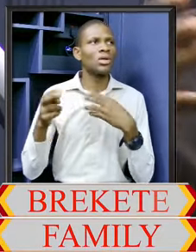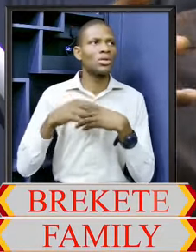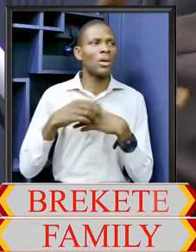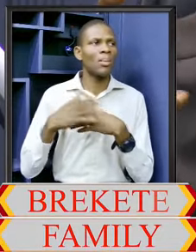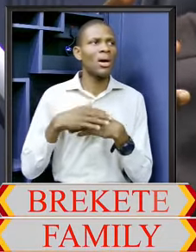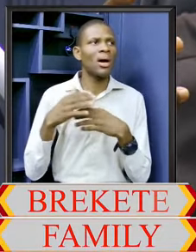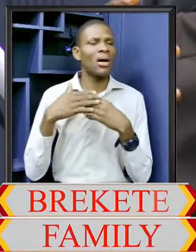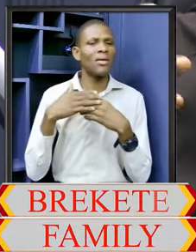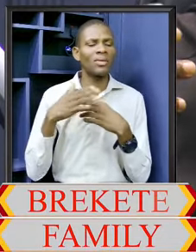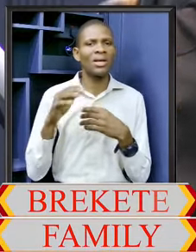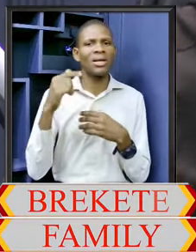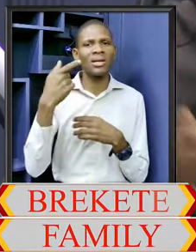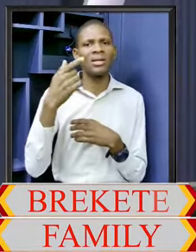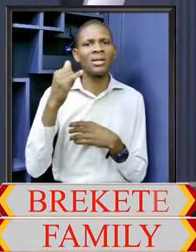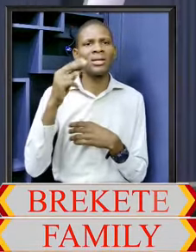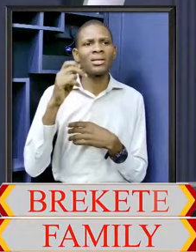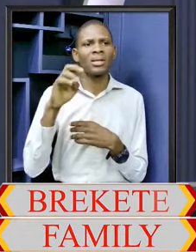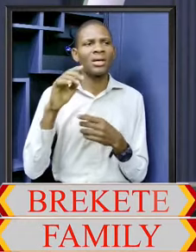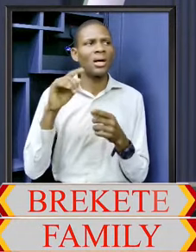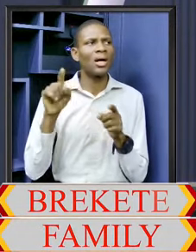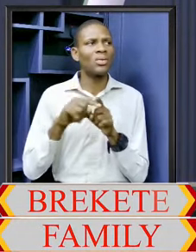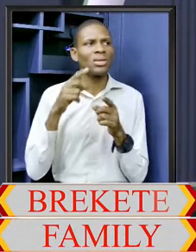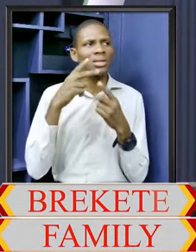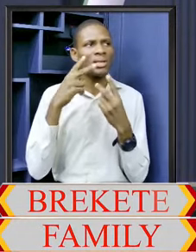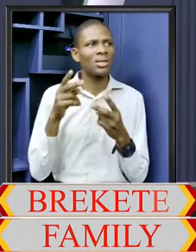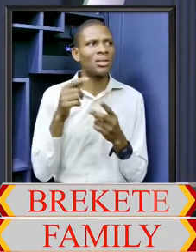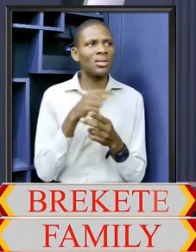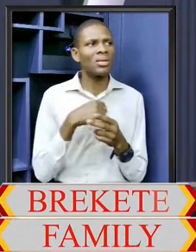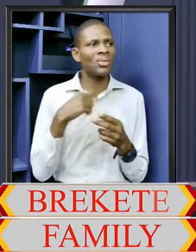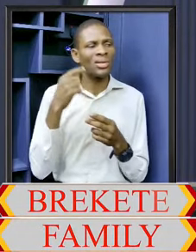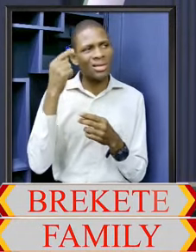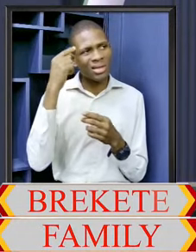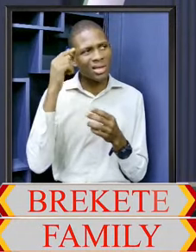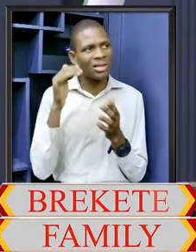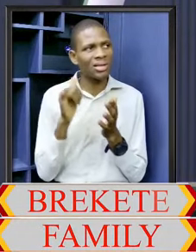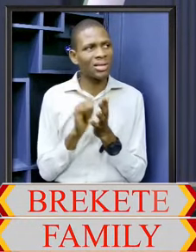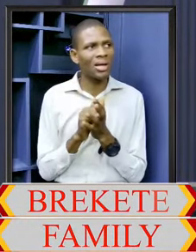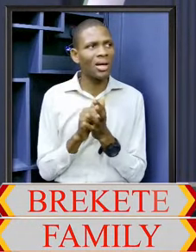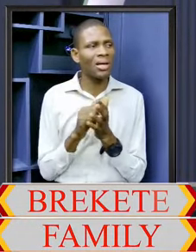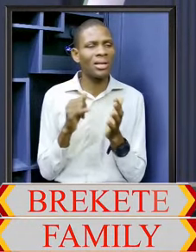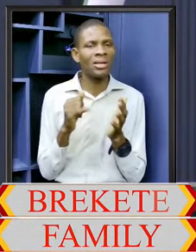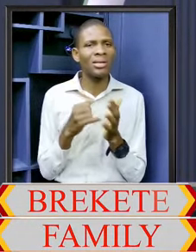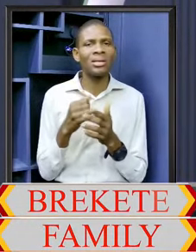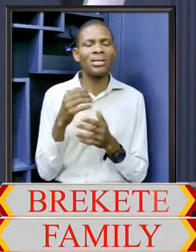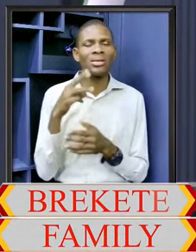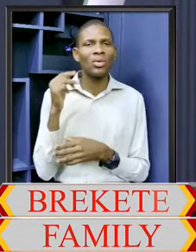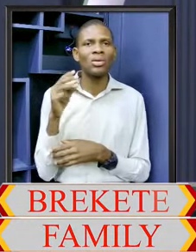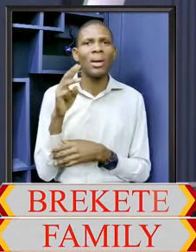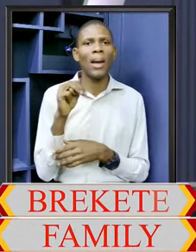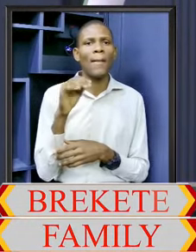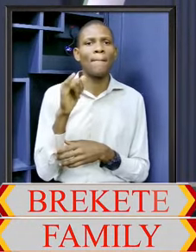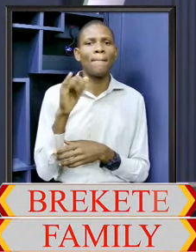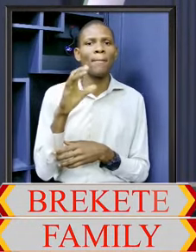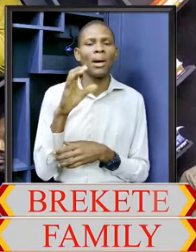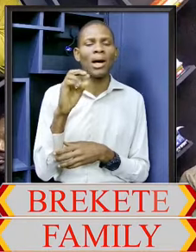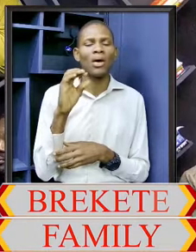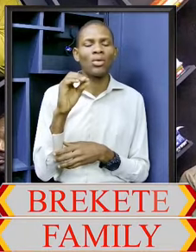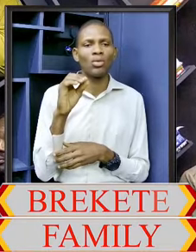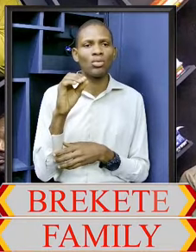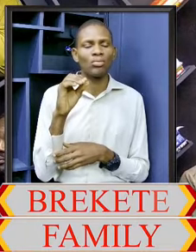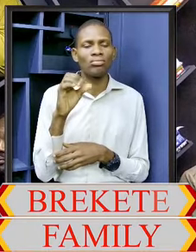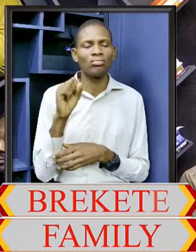while with ginger where we say, when we see the ginger, we think say na micro seed of, we think say na